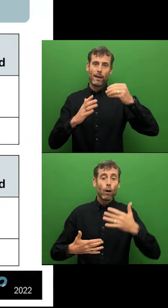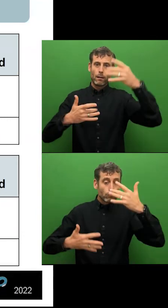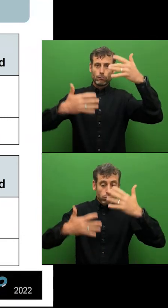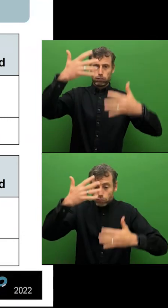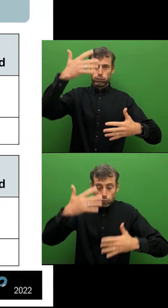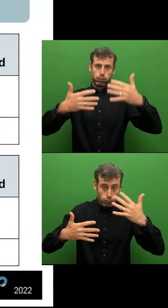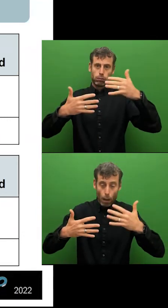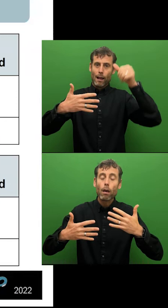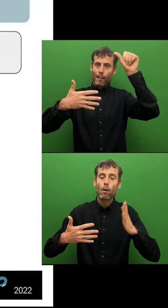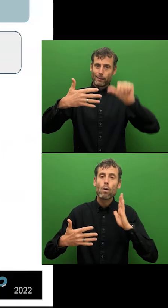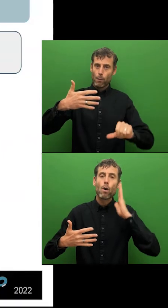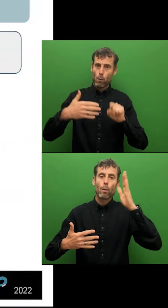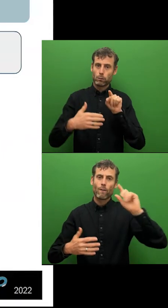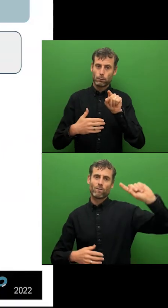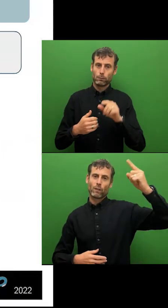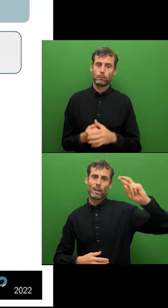leaderboard.